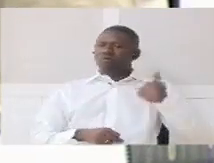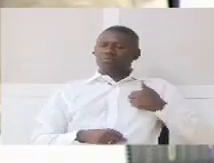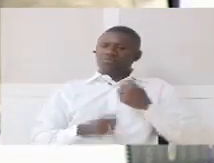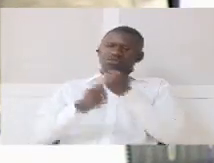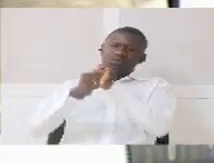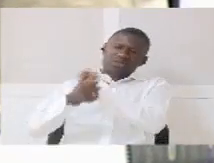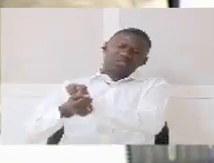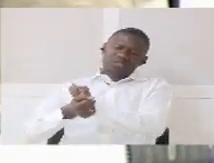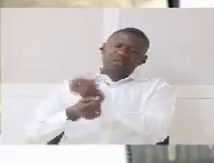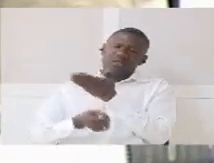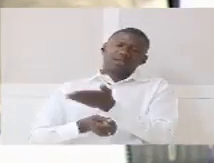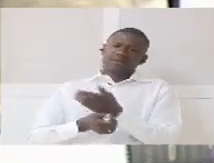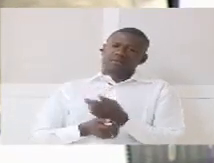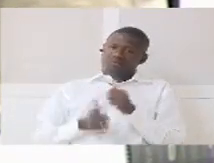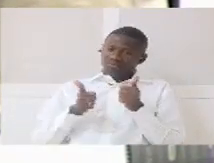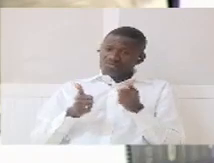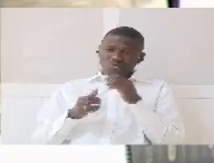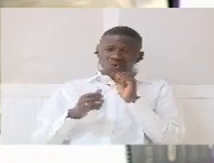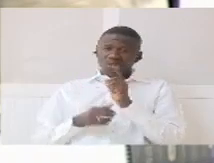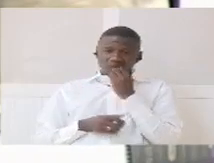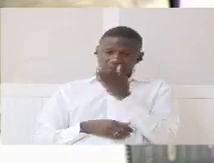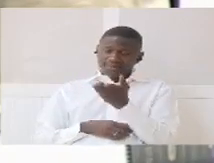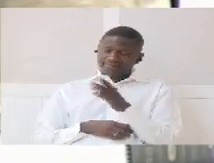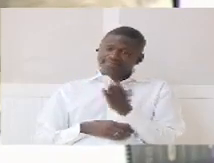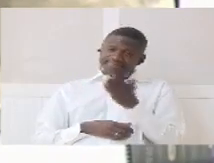Amantar Hadamayarin, Wolfodum Mobe Munifology.